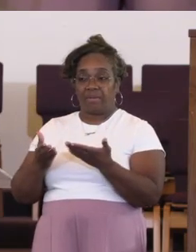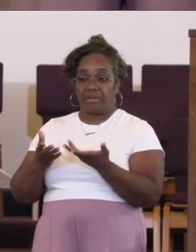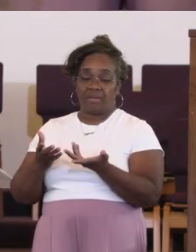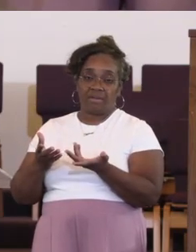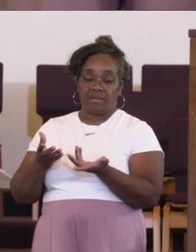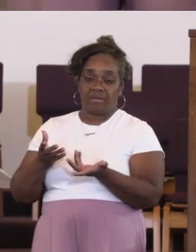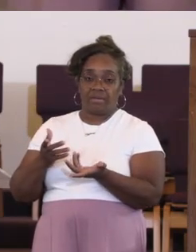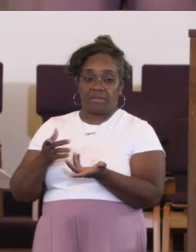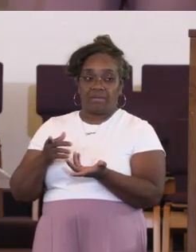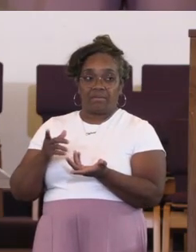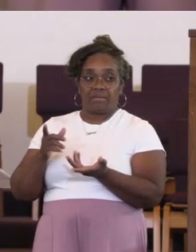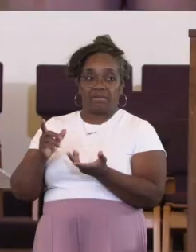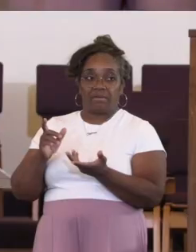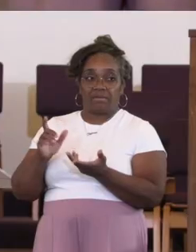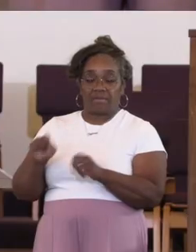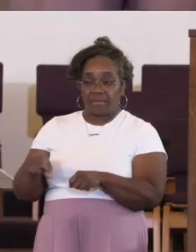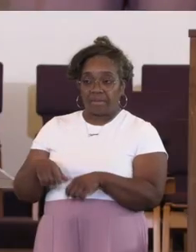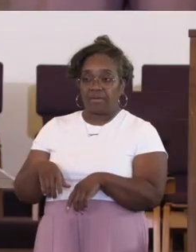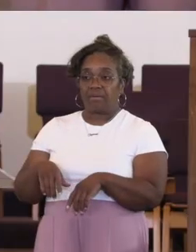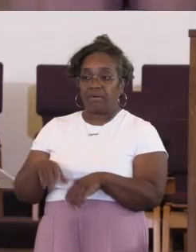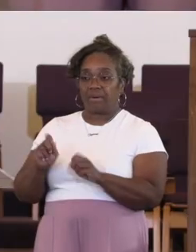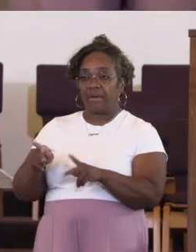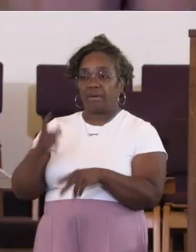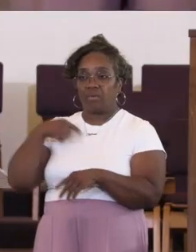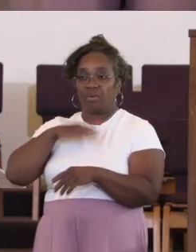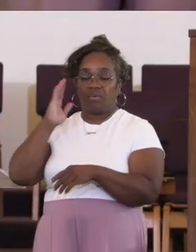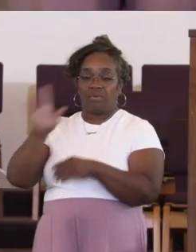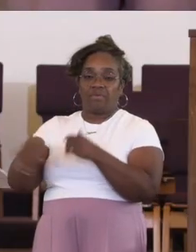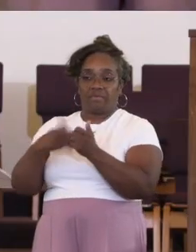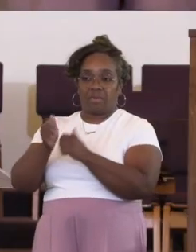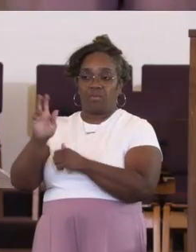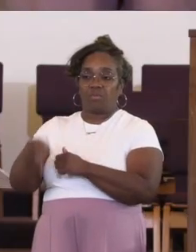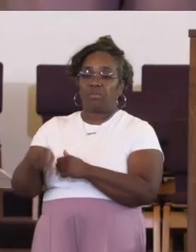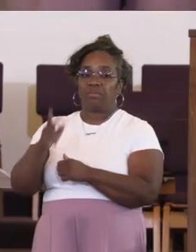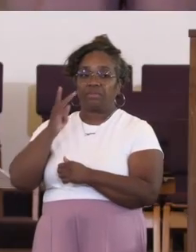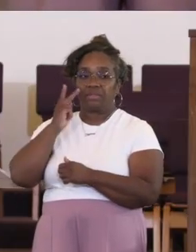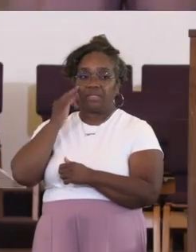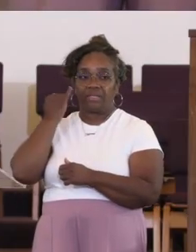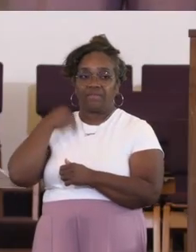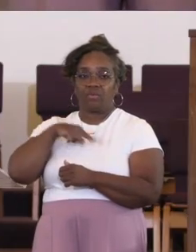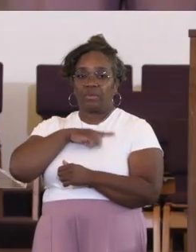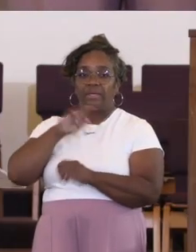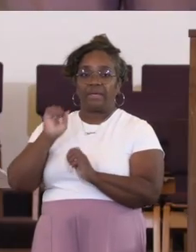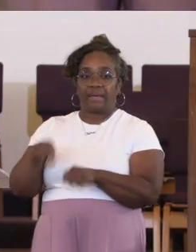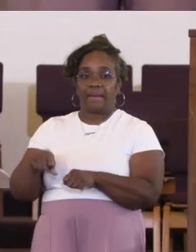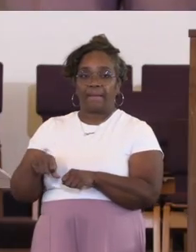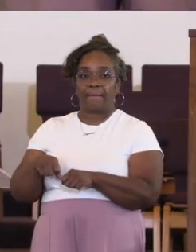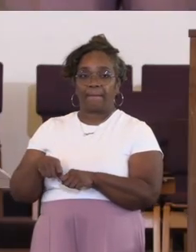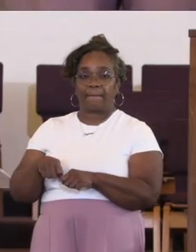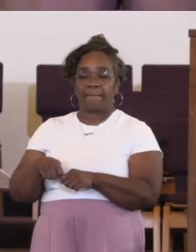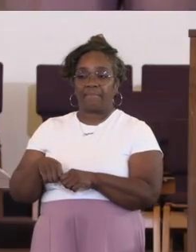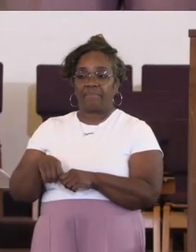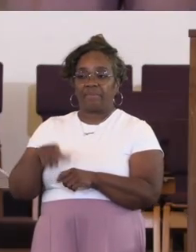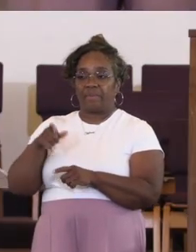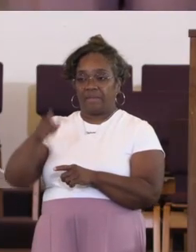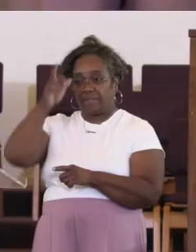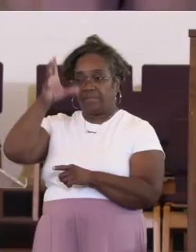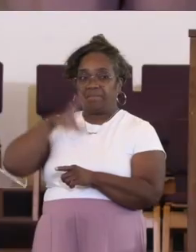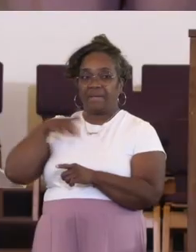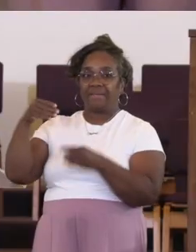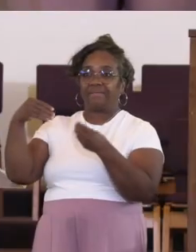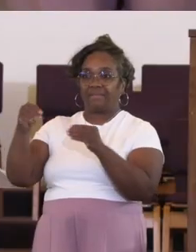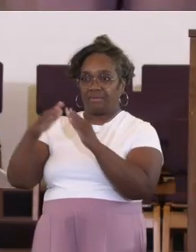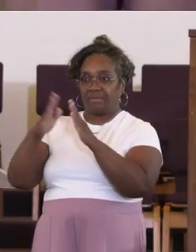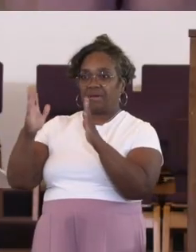through that process. All right, so we're going to follow up and see if we can't. So this is the man who sells the